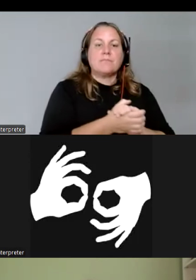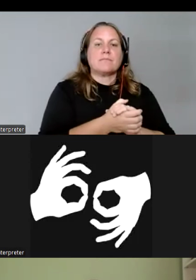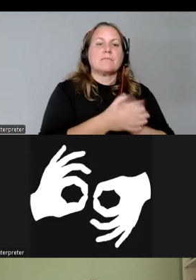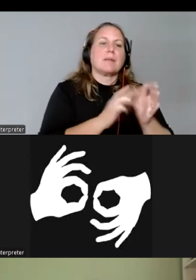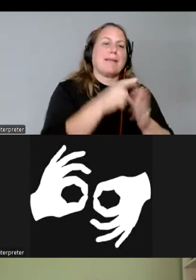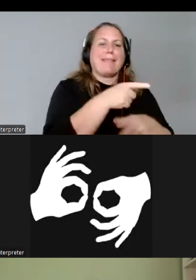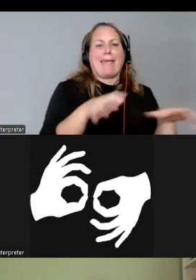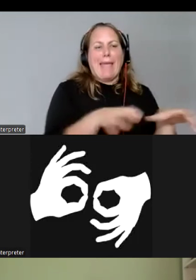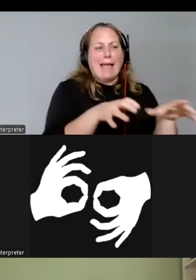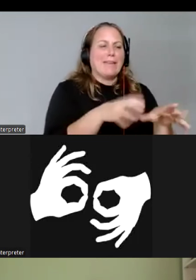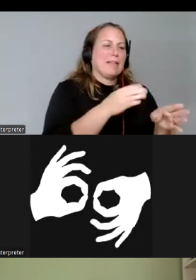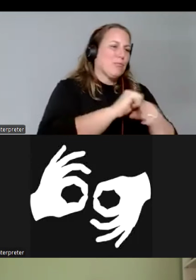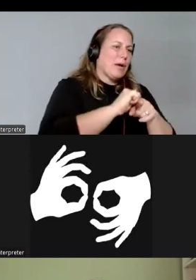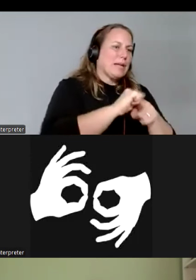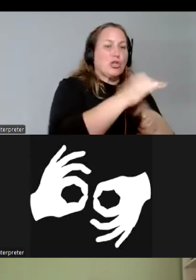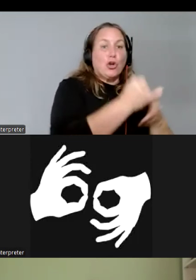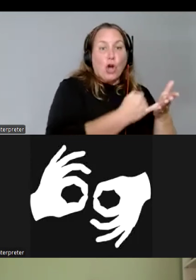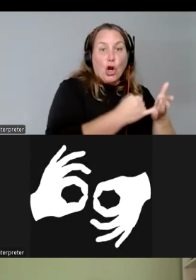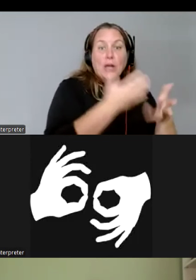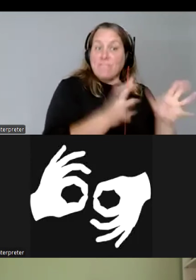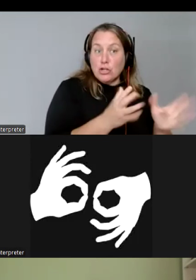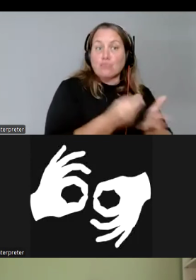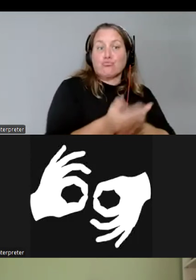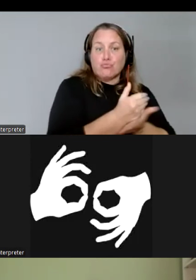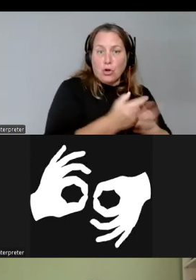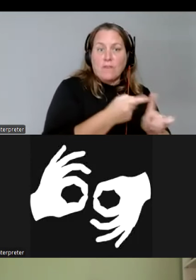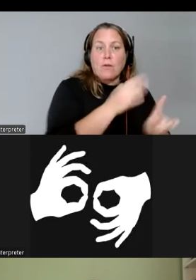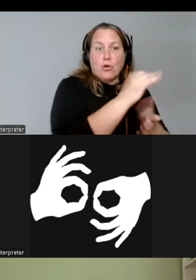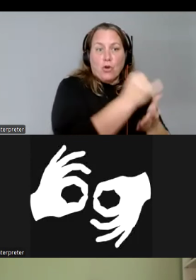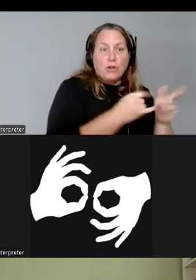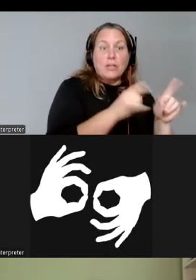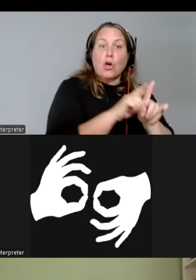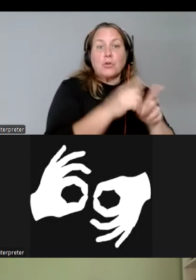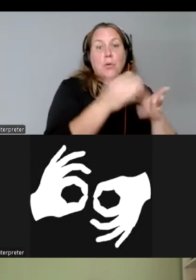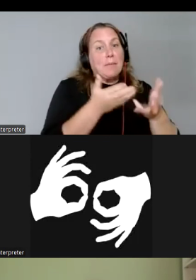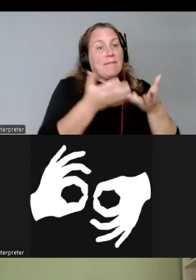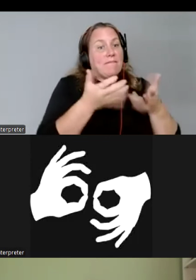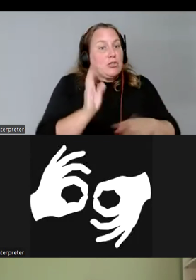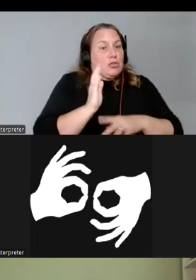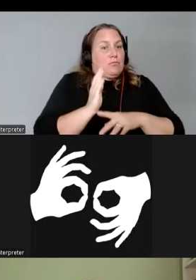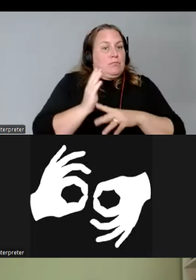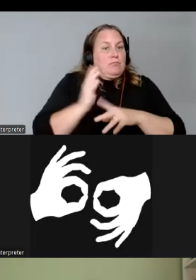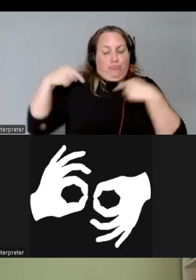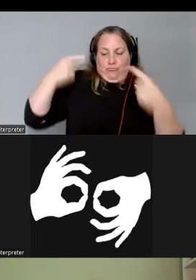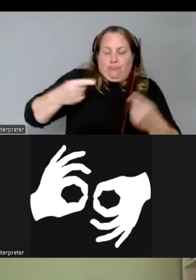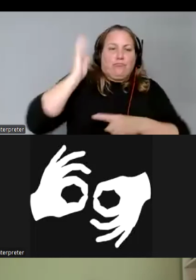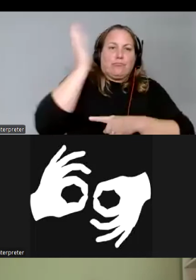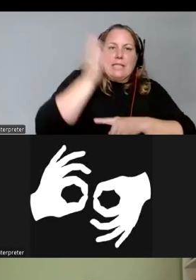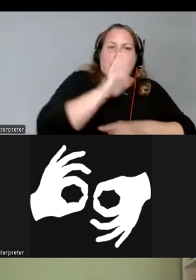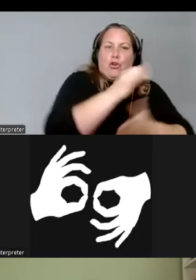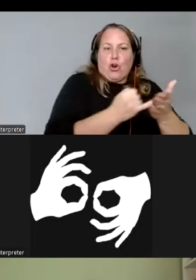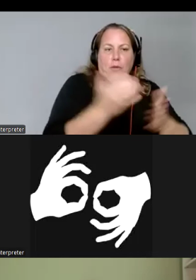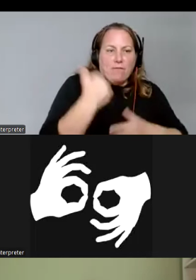art, seeks payment for their work, and has a history of public presentation. Generally speaking, we exercise flexibility